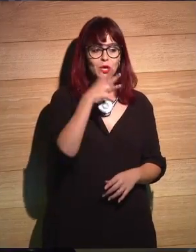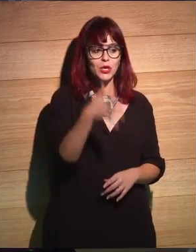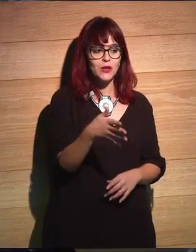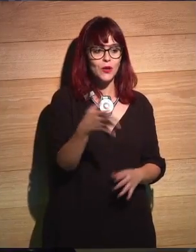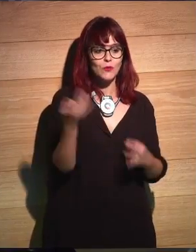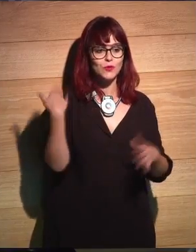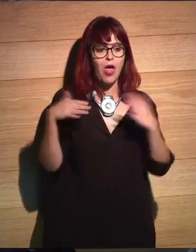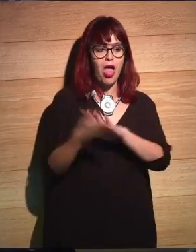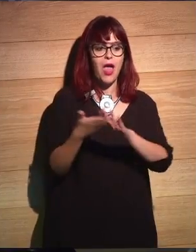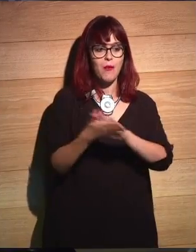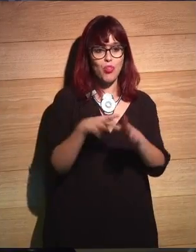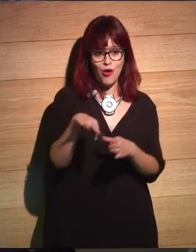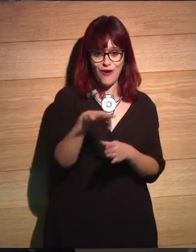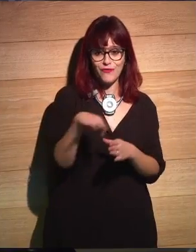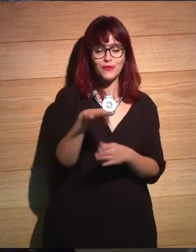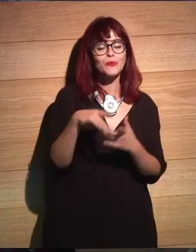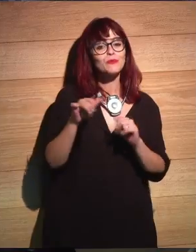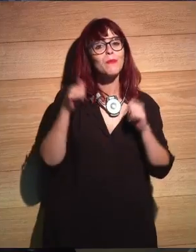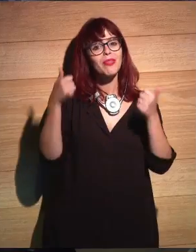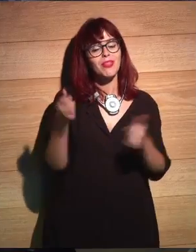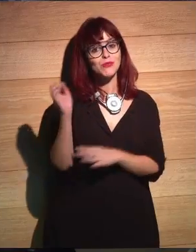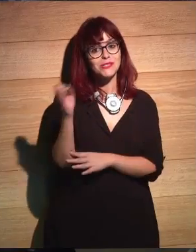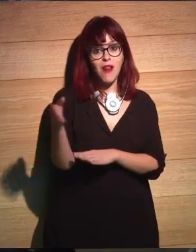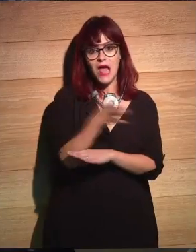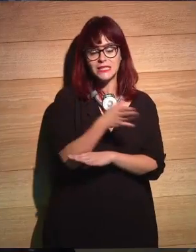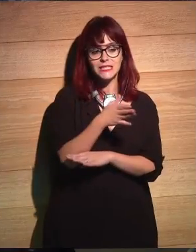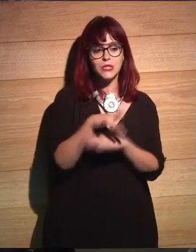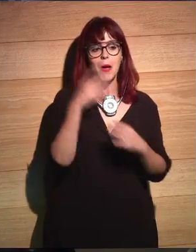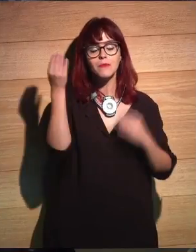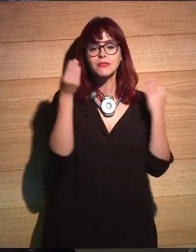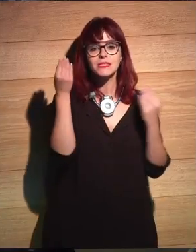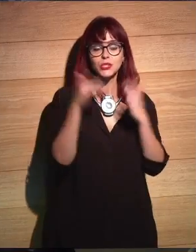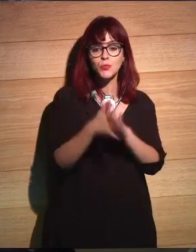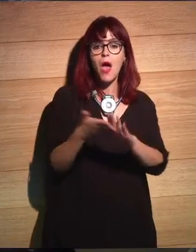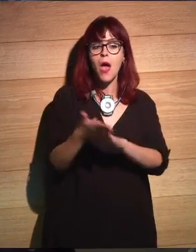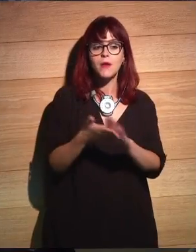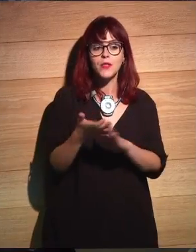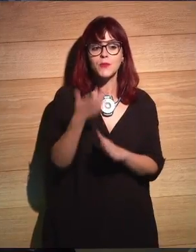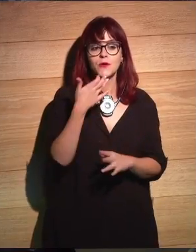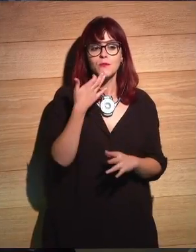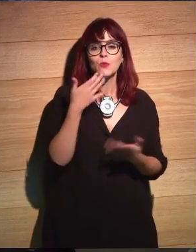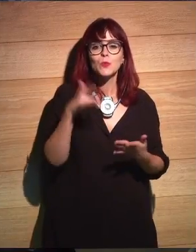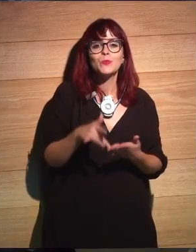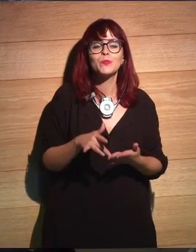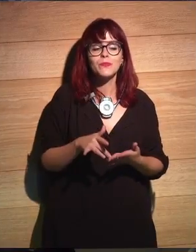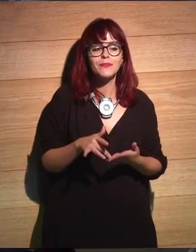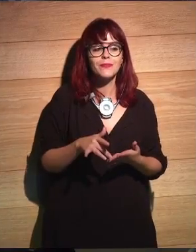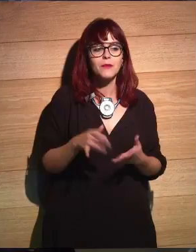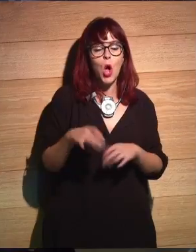well. Because we were talking before this debate, we were talking